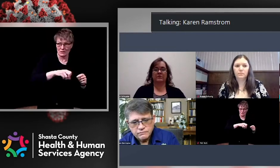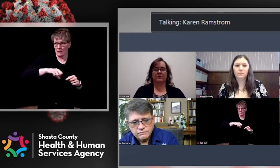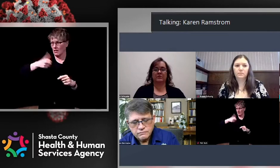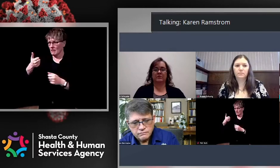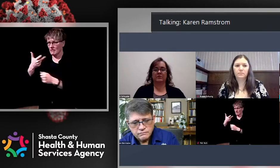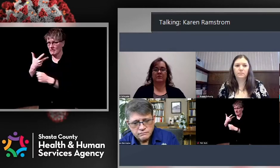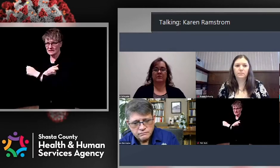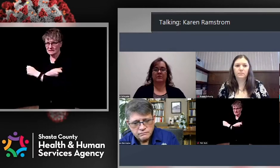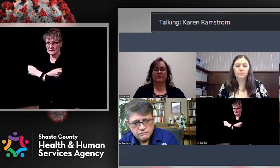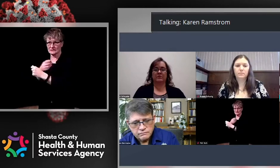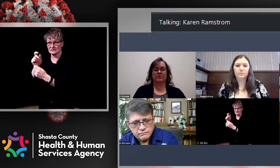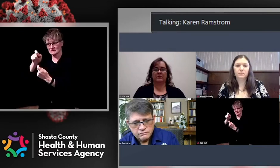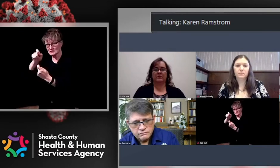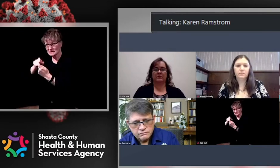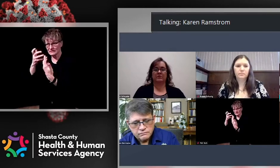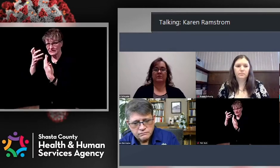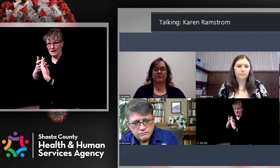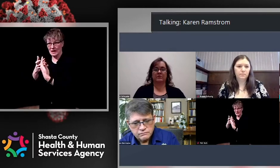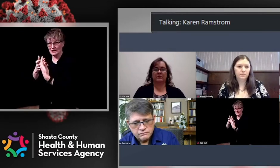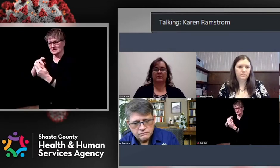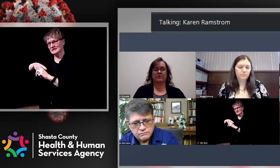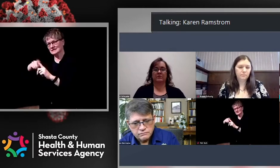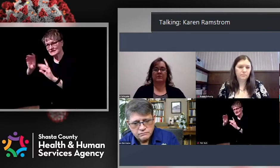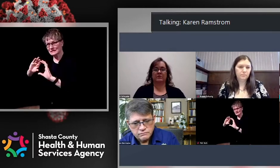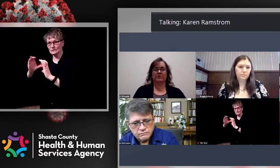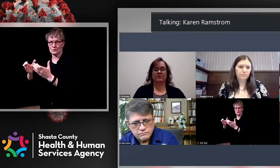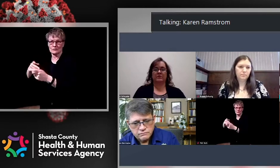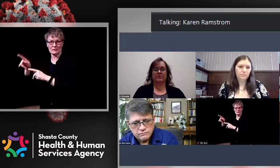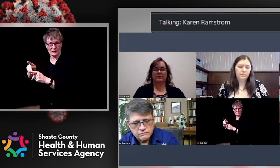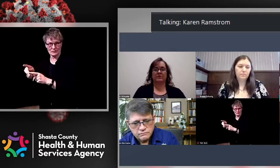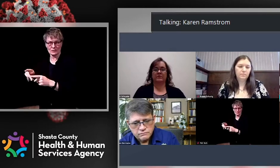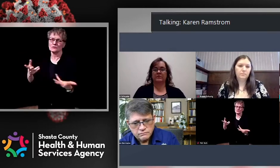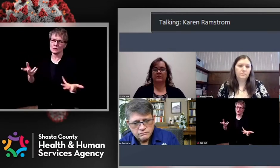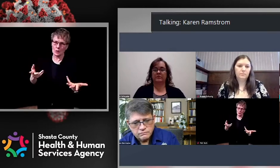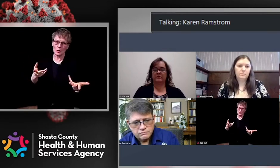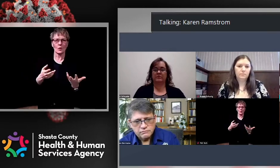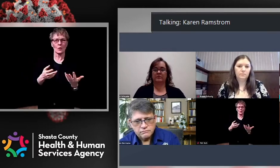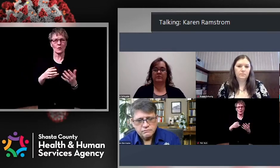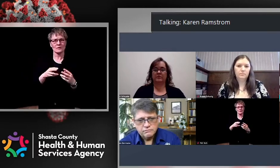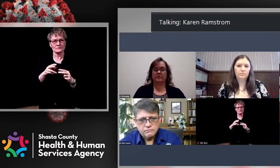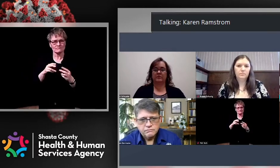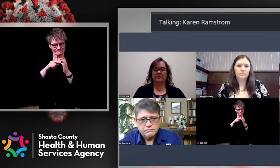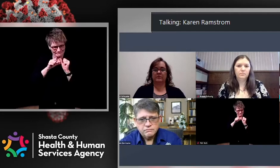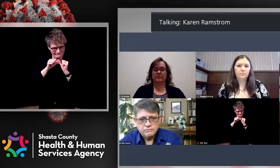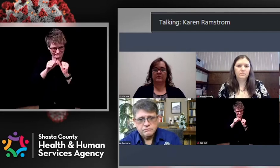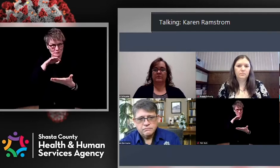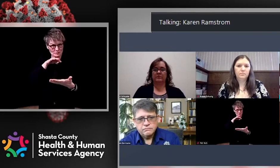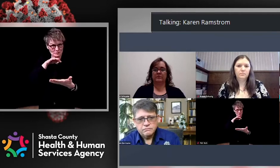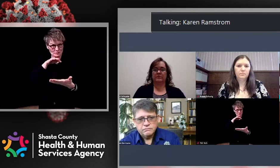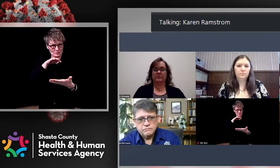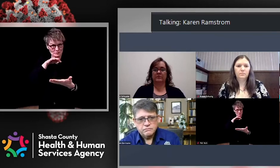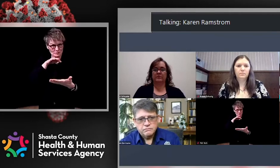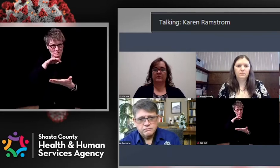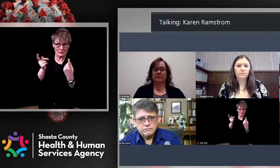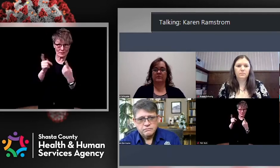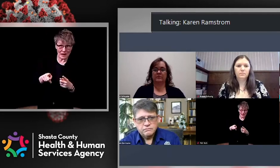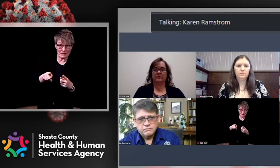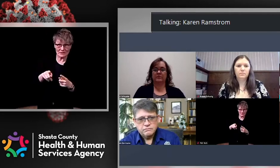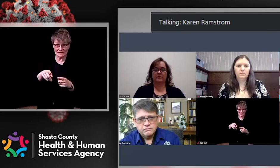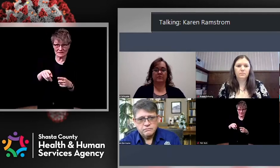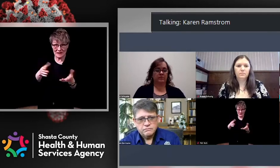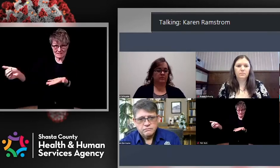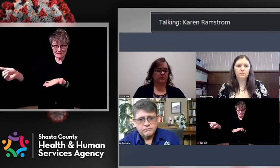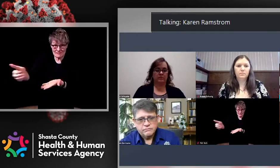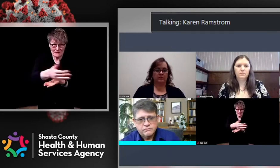dive into the data like they have for the Pfizer and the Moderna vaccine, and we'll see what we learn and share what we know when that